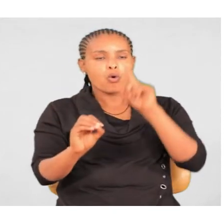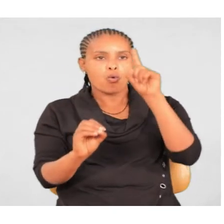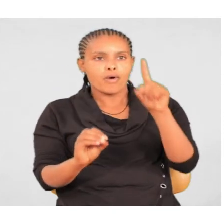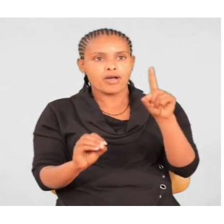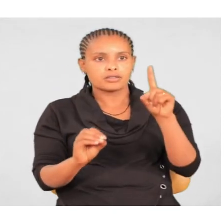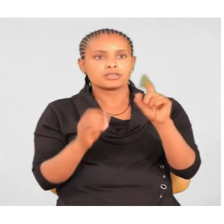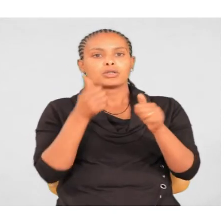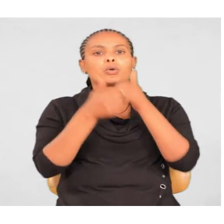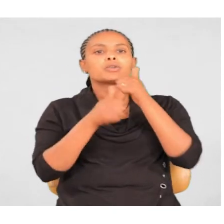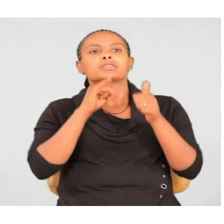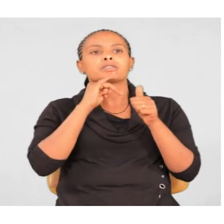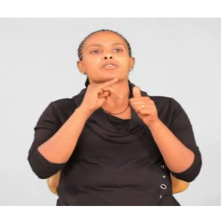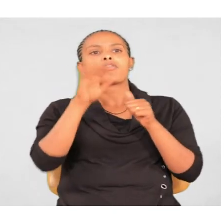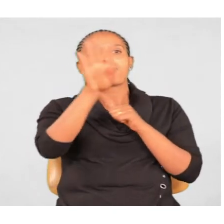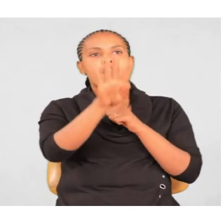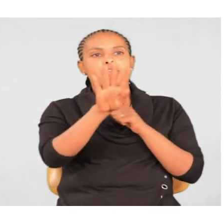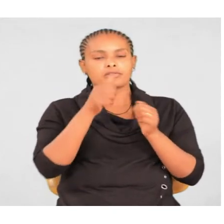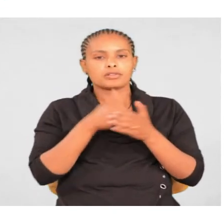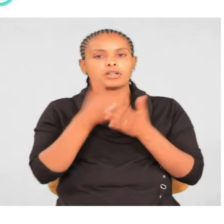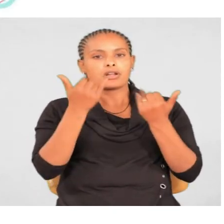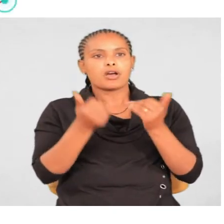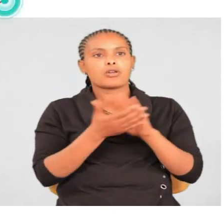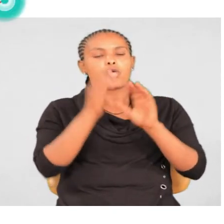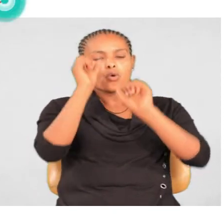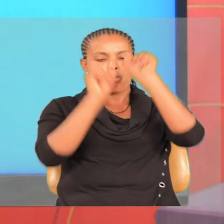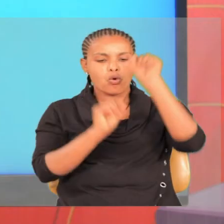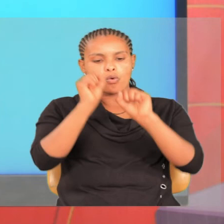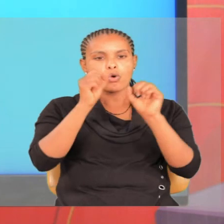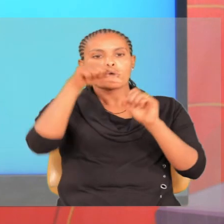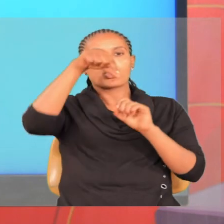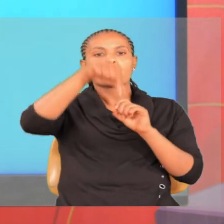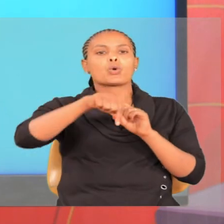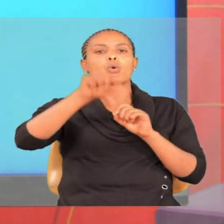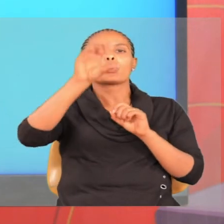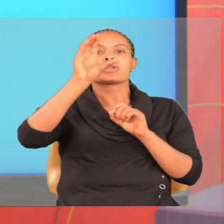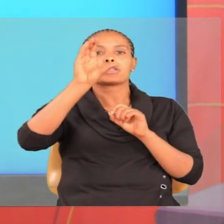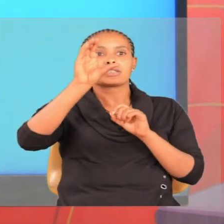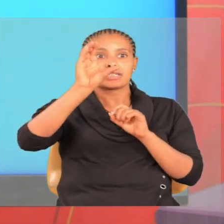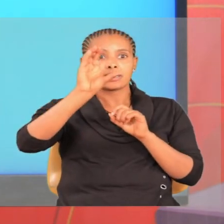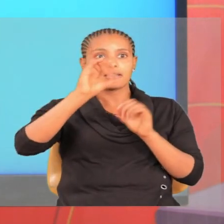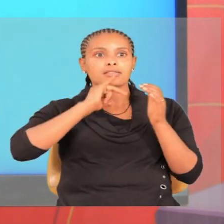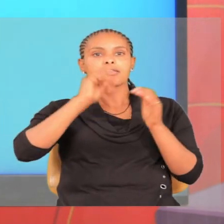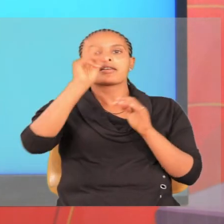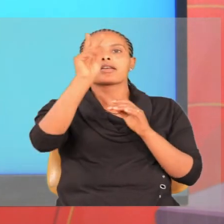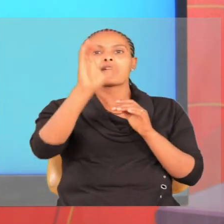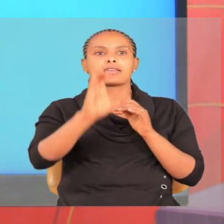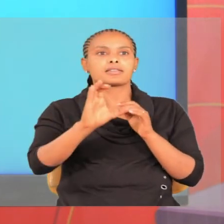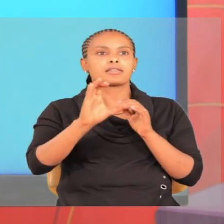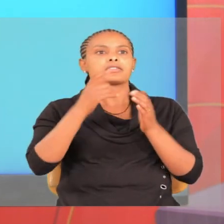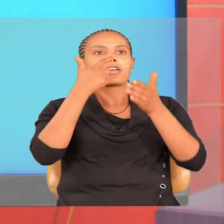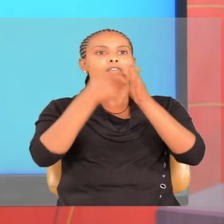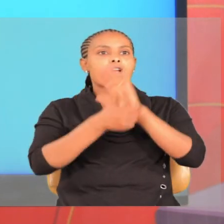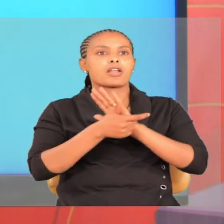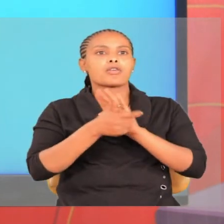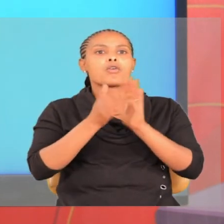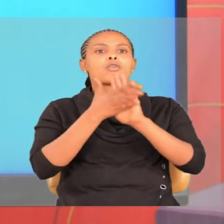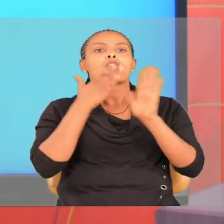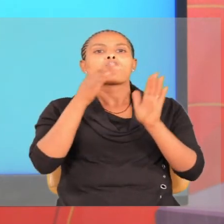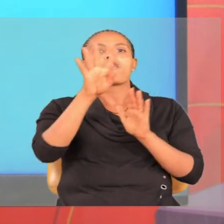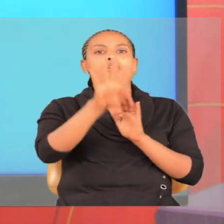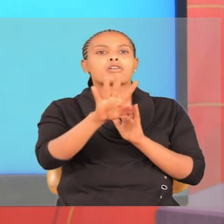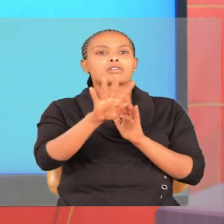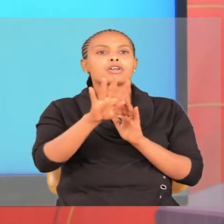1, which is 4. Now compare QEC with KC. You see, the value of QEC is